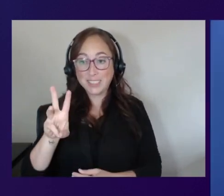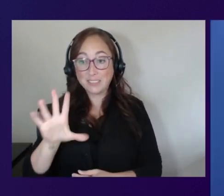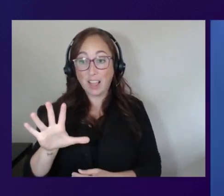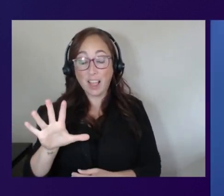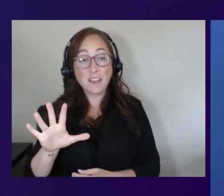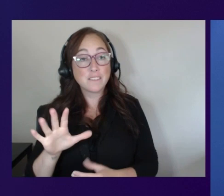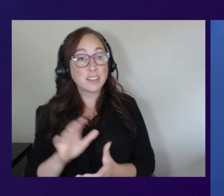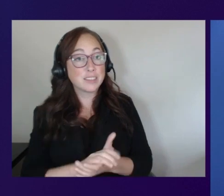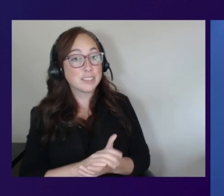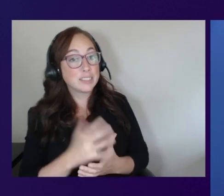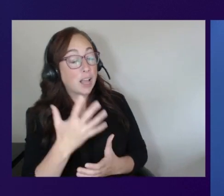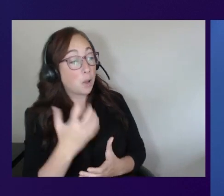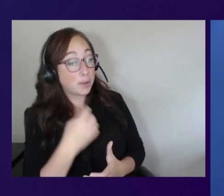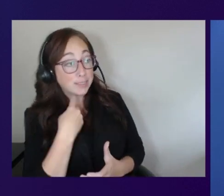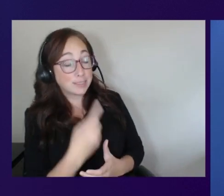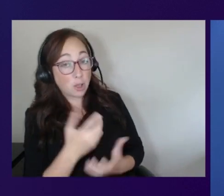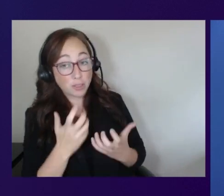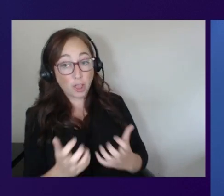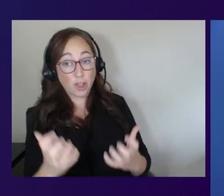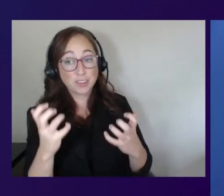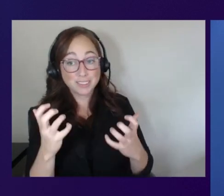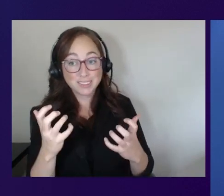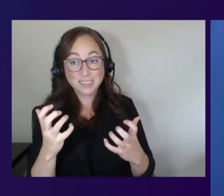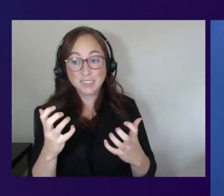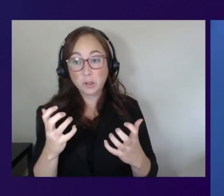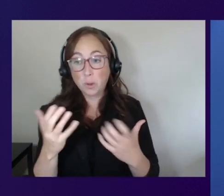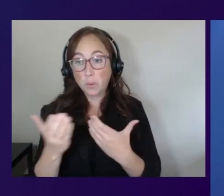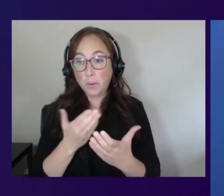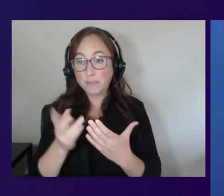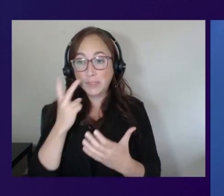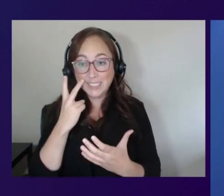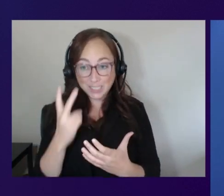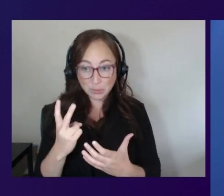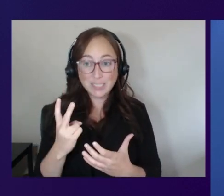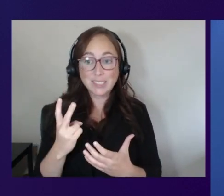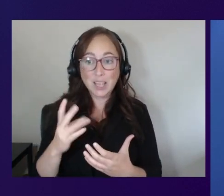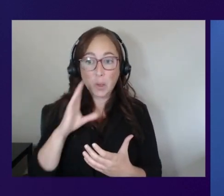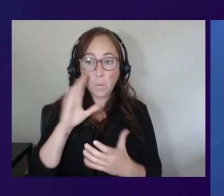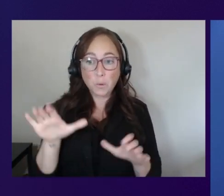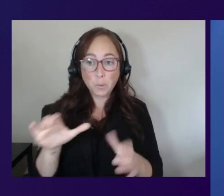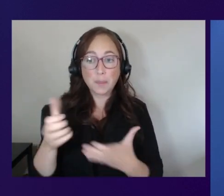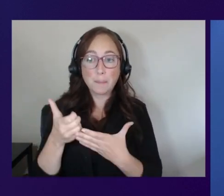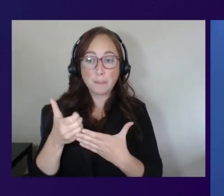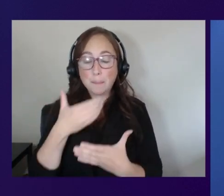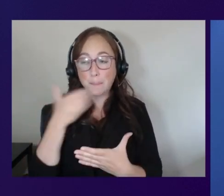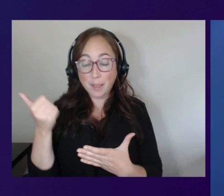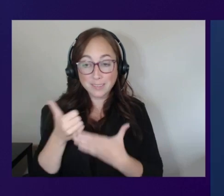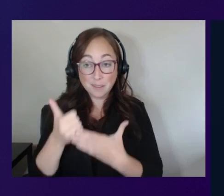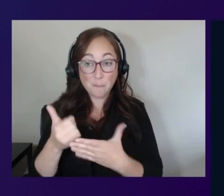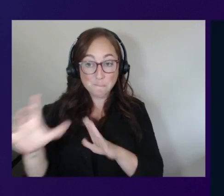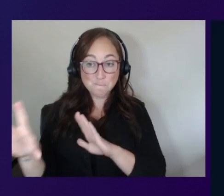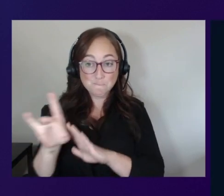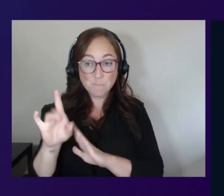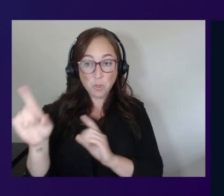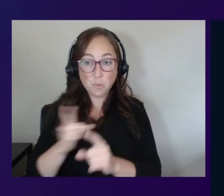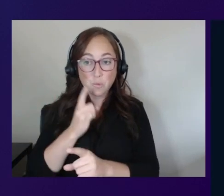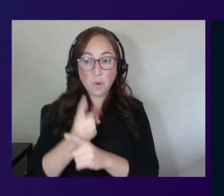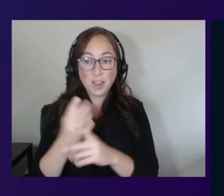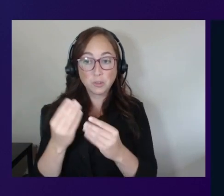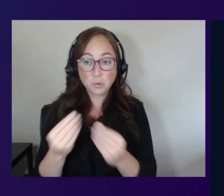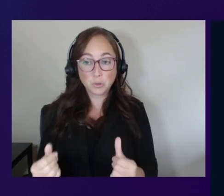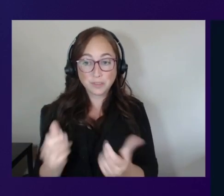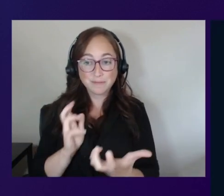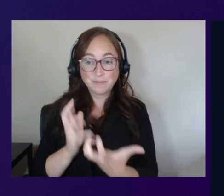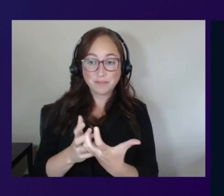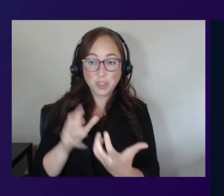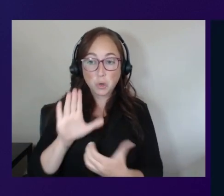that EUC, we will do our best to help to select the right solutions based on your needs. All you